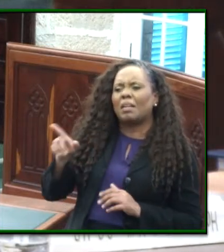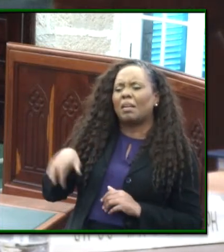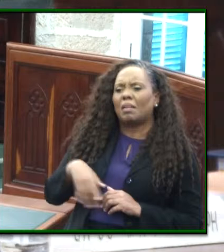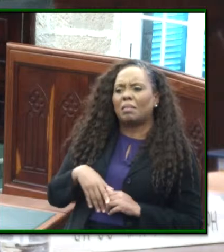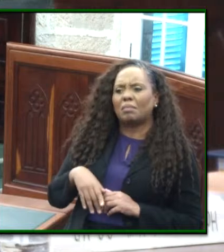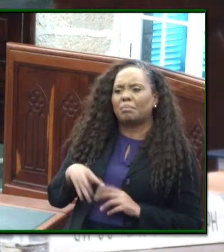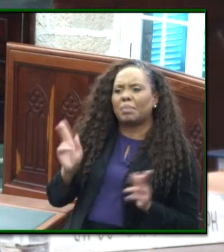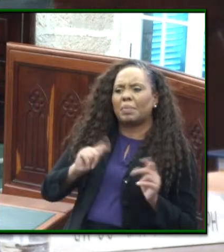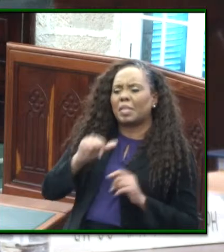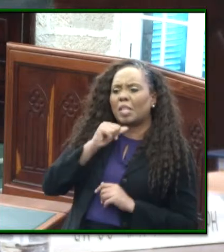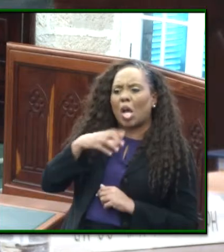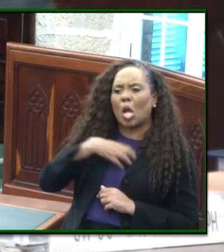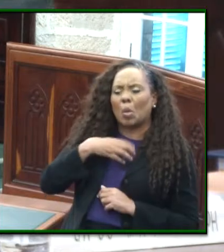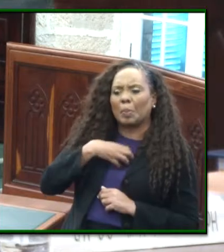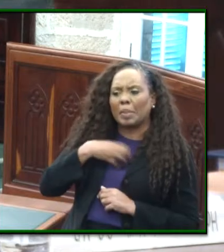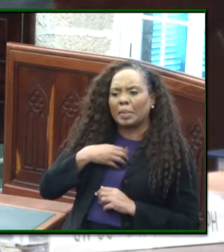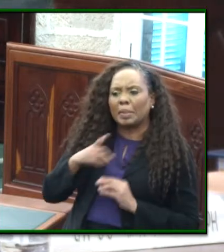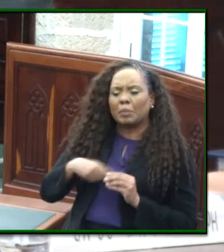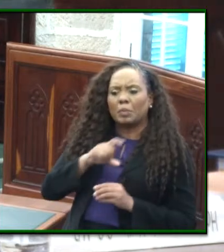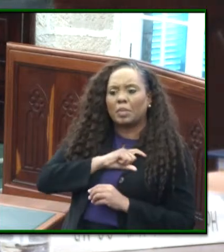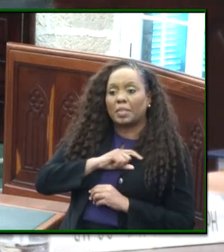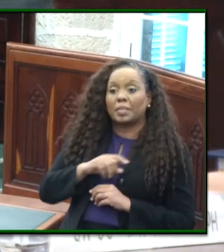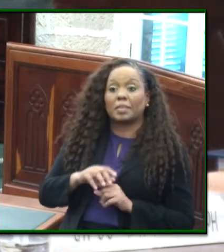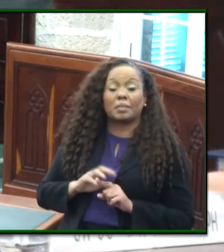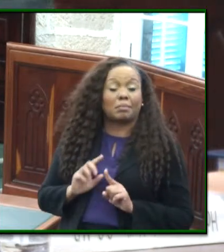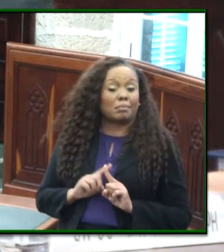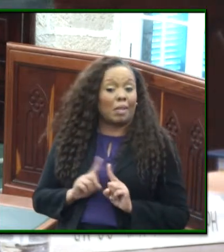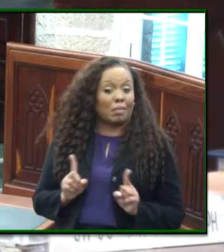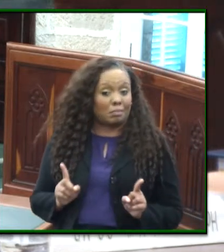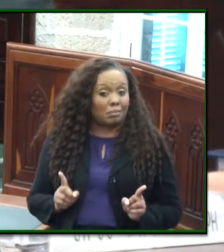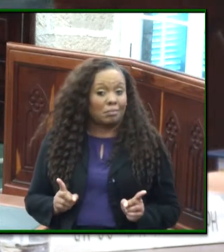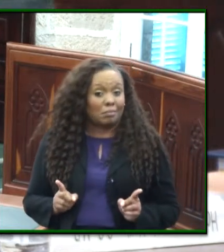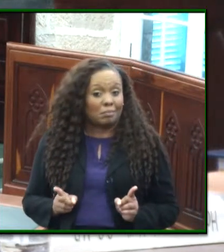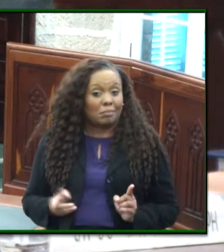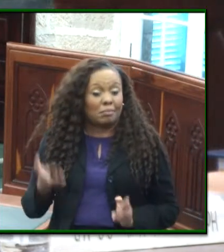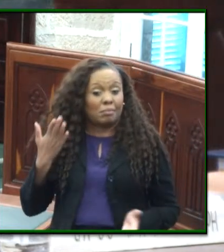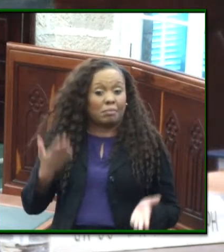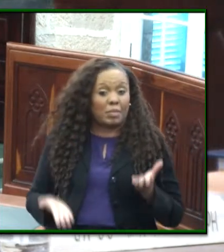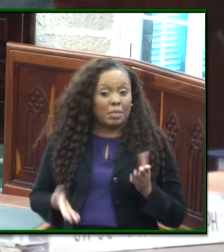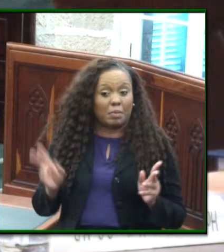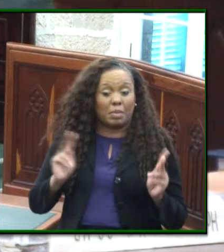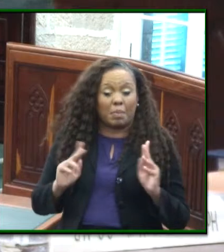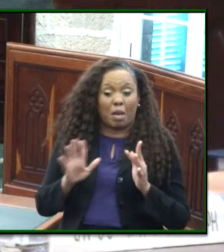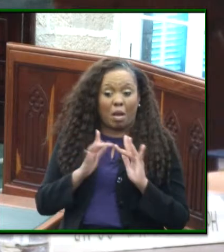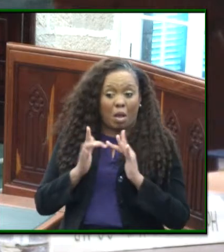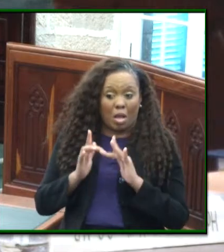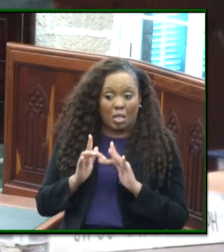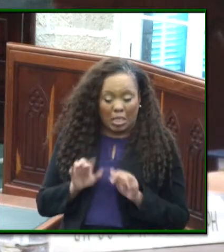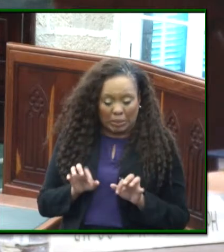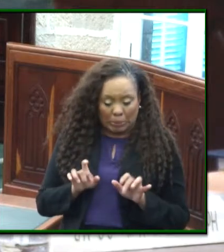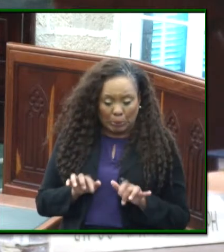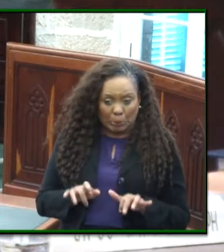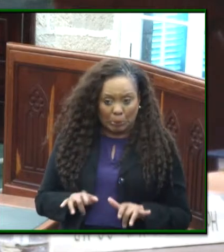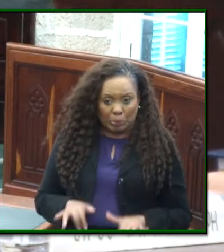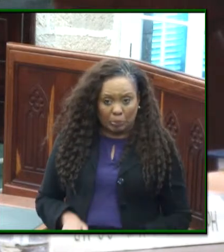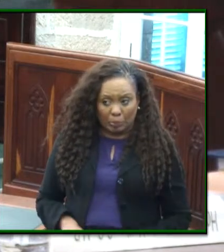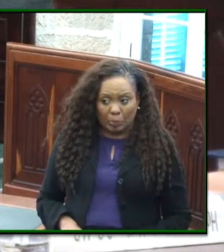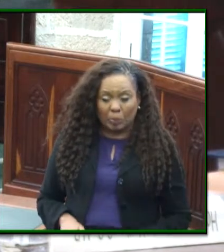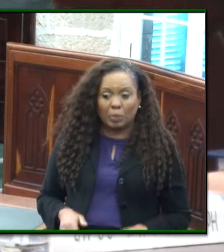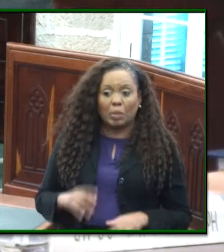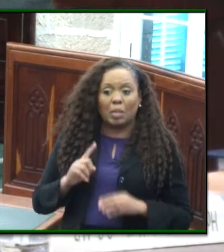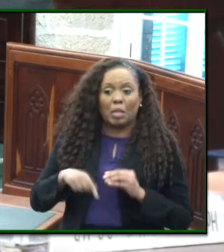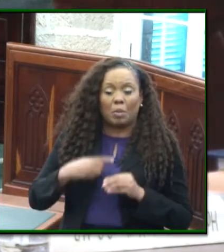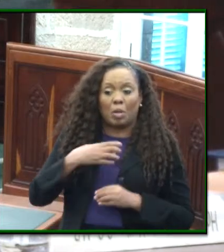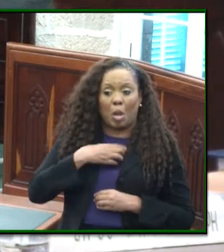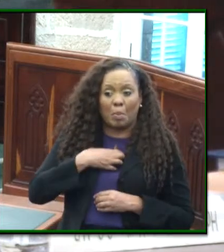police having found the solution to the challenges that people are encountering in dealing with the officers. And